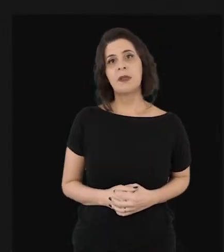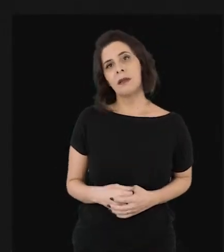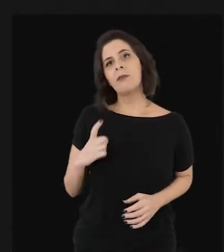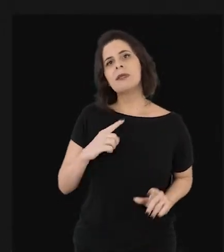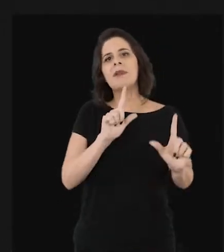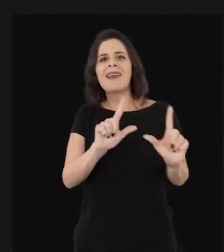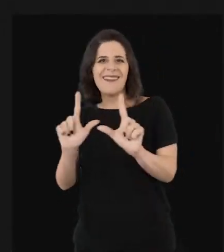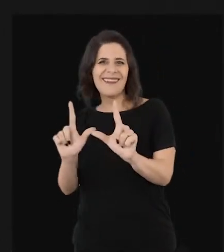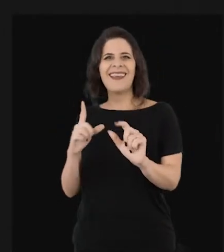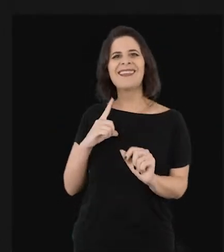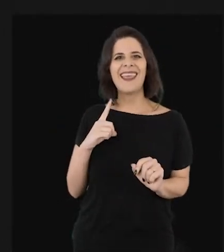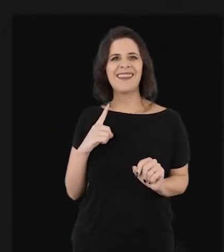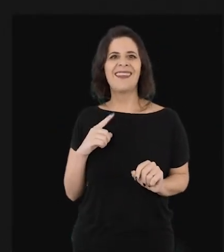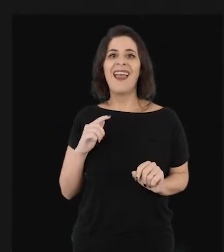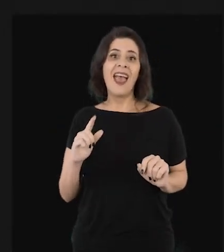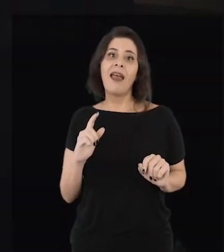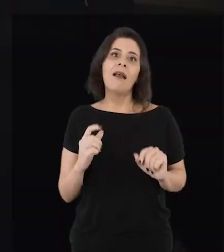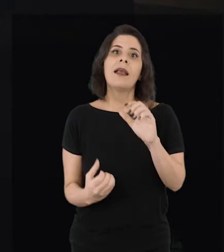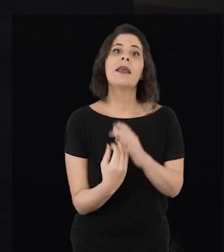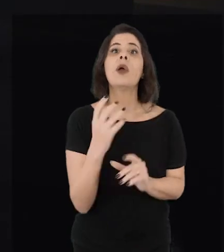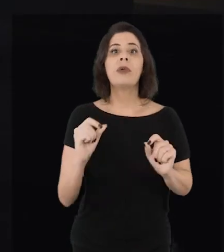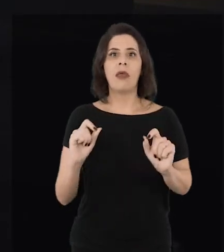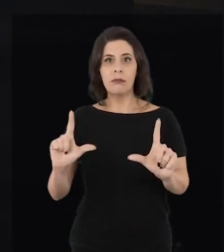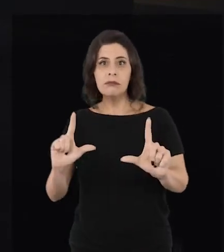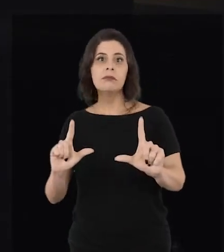the two screens back there that really create a kind of